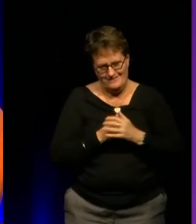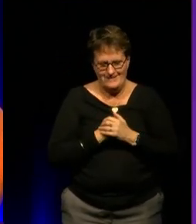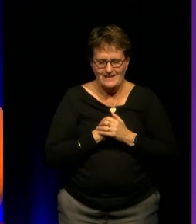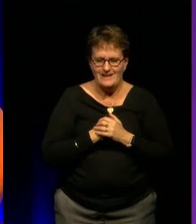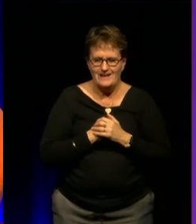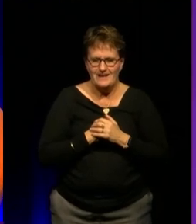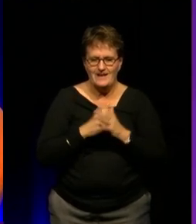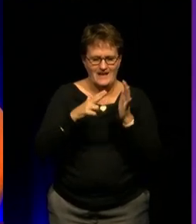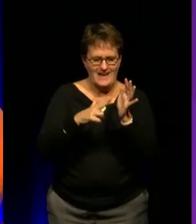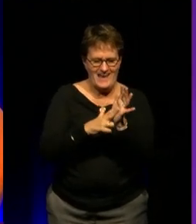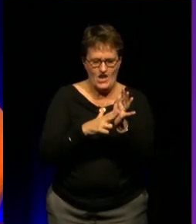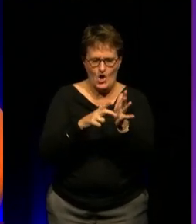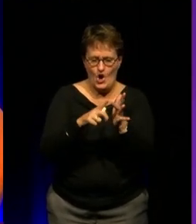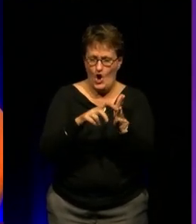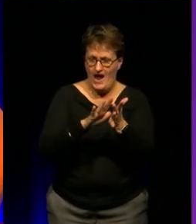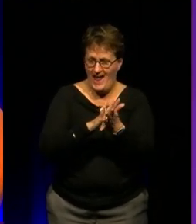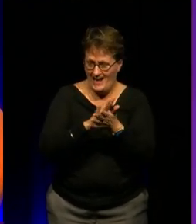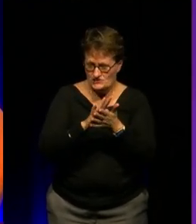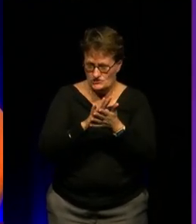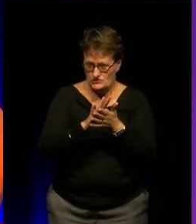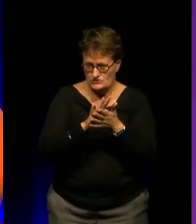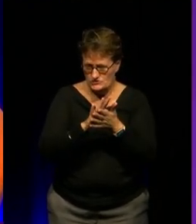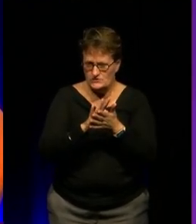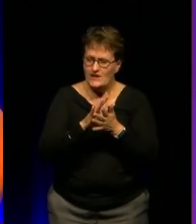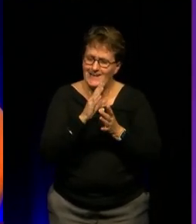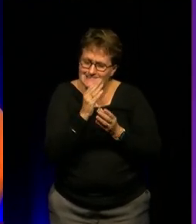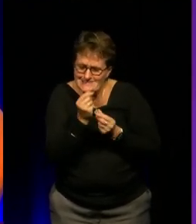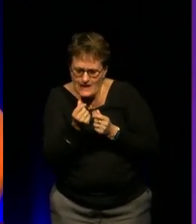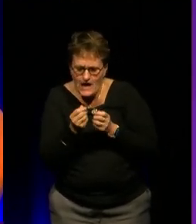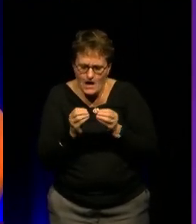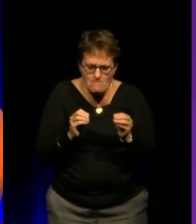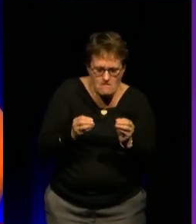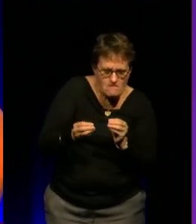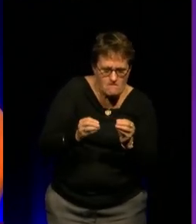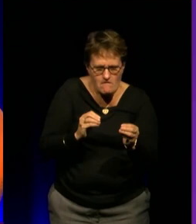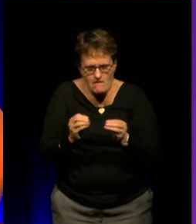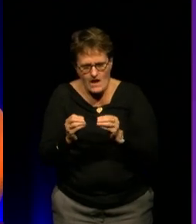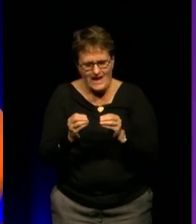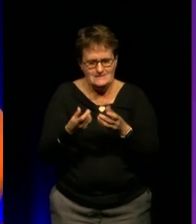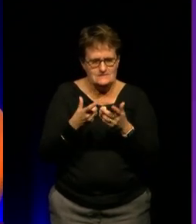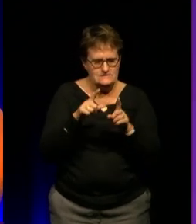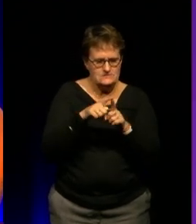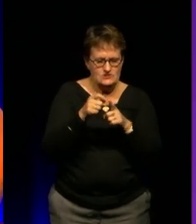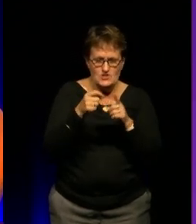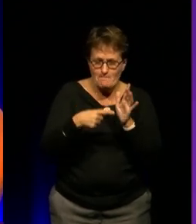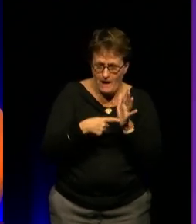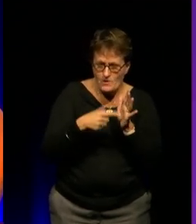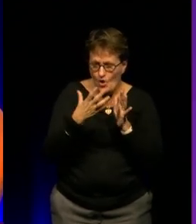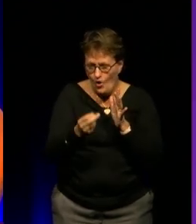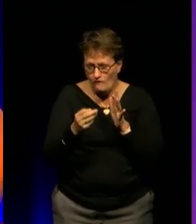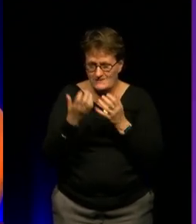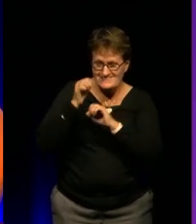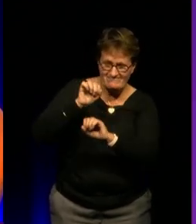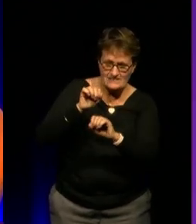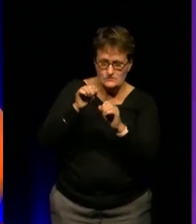the NIH has little, if any, sway on the FDA, and the Department of Defense has little, if any, sway. Congress has some sway, but